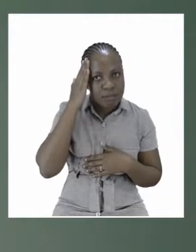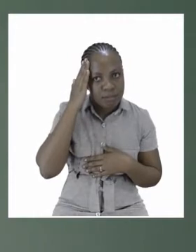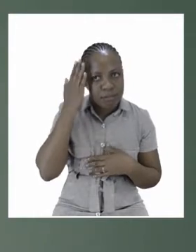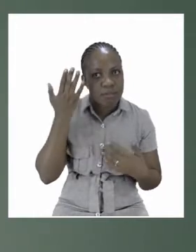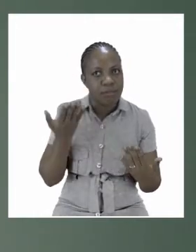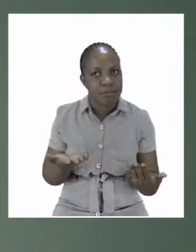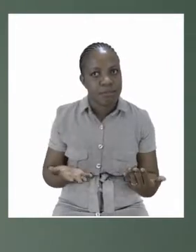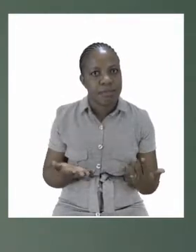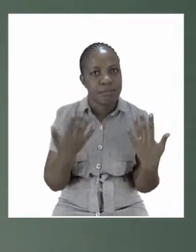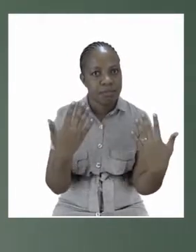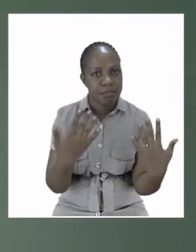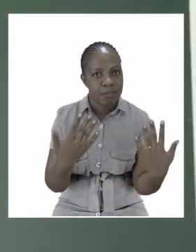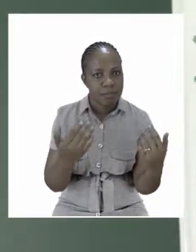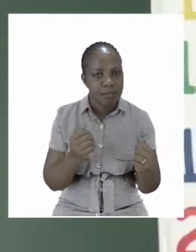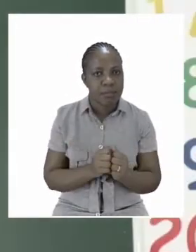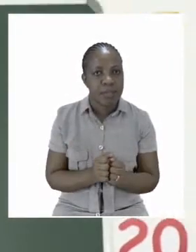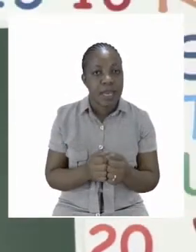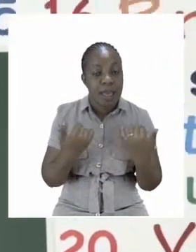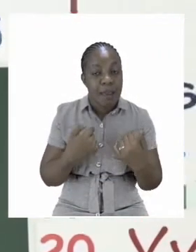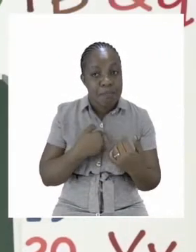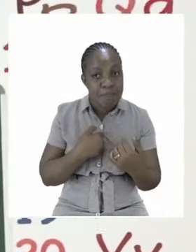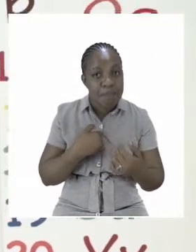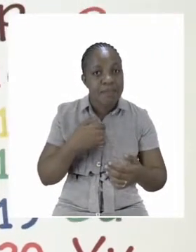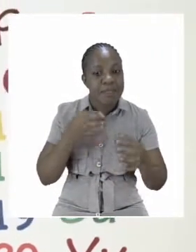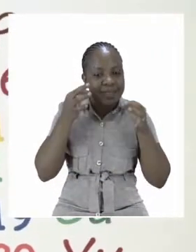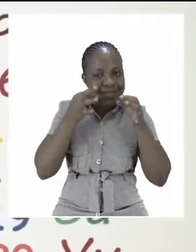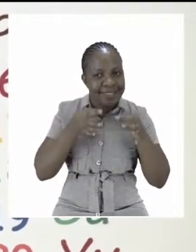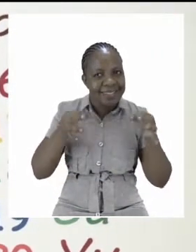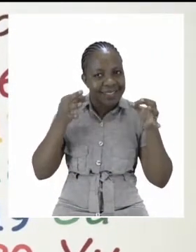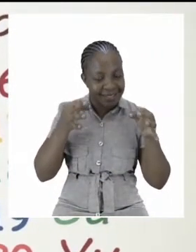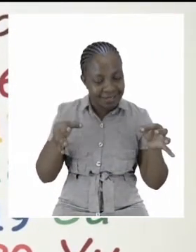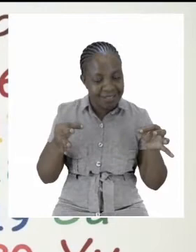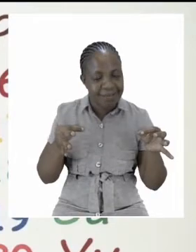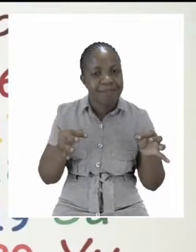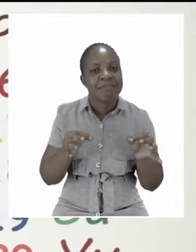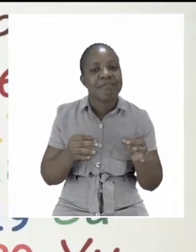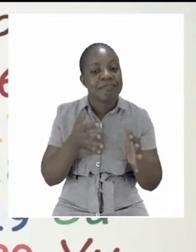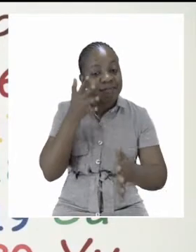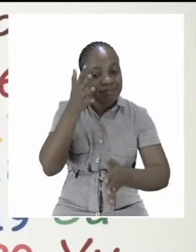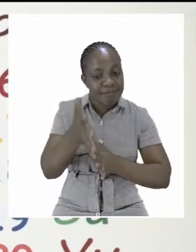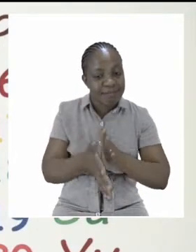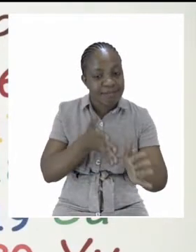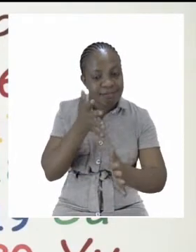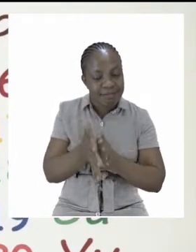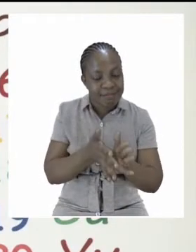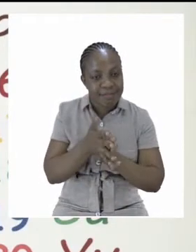you to find it on the paper and on yourself. Are you